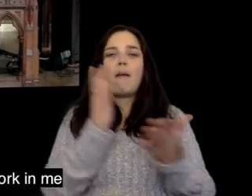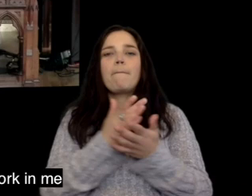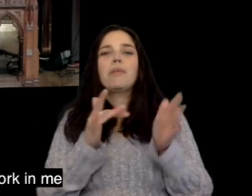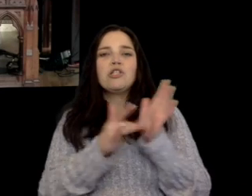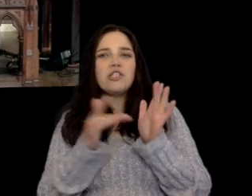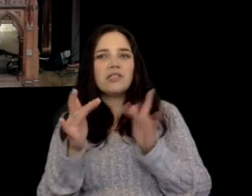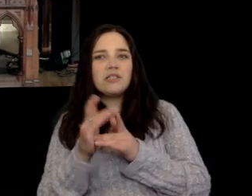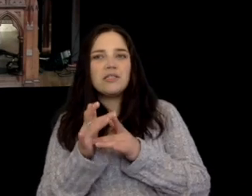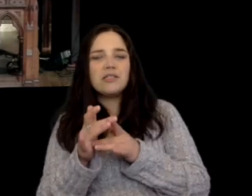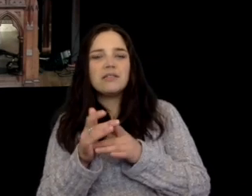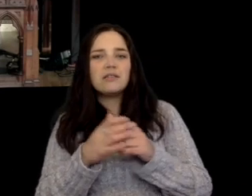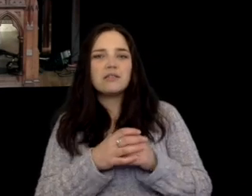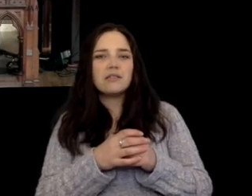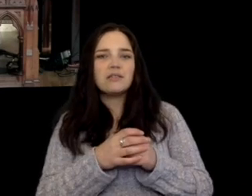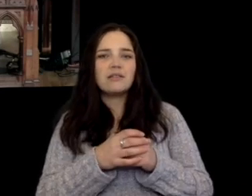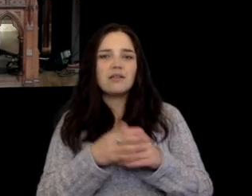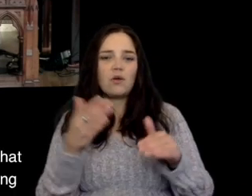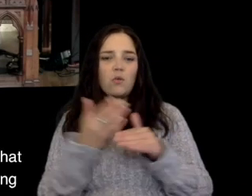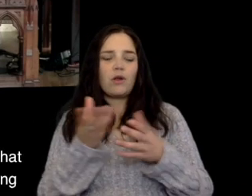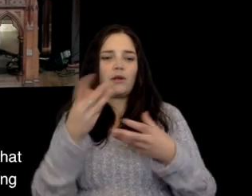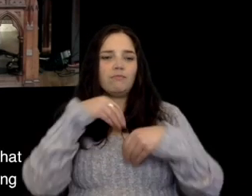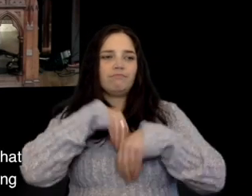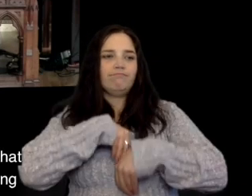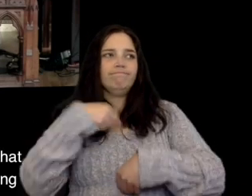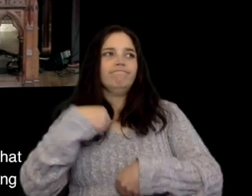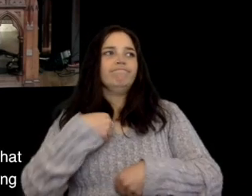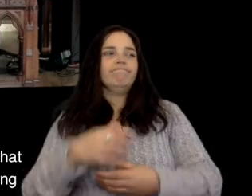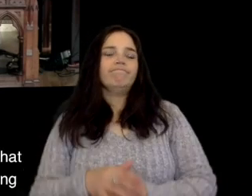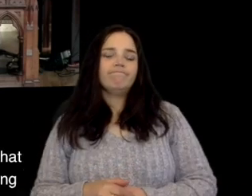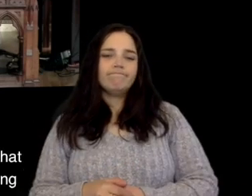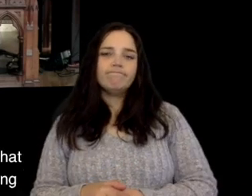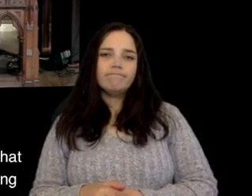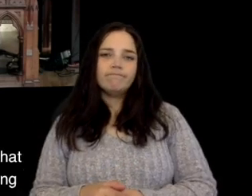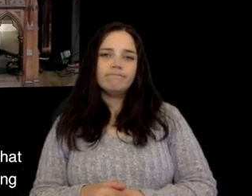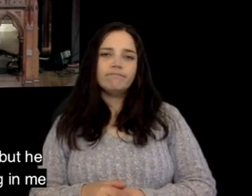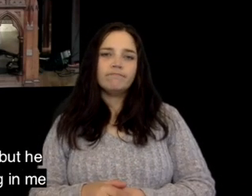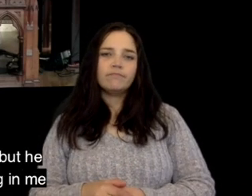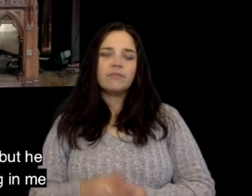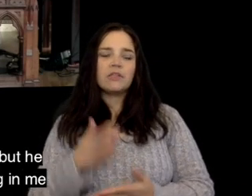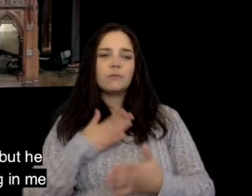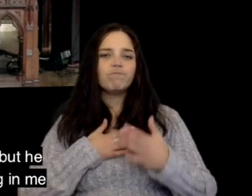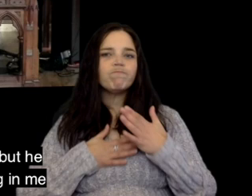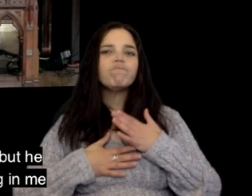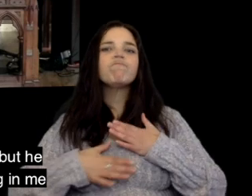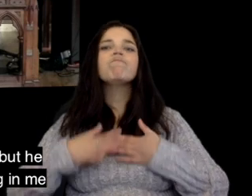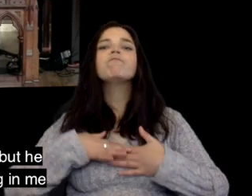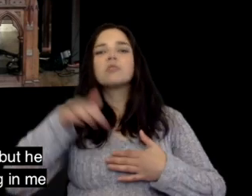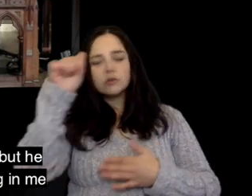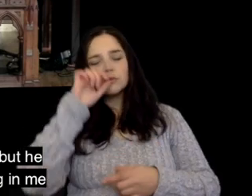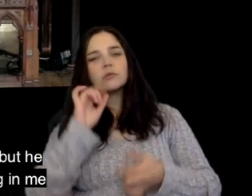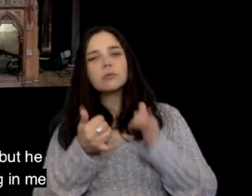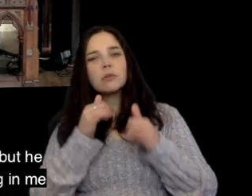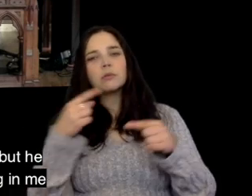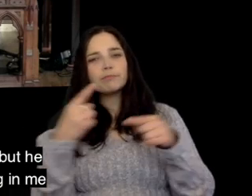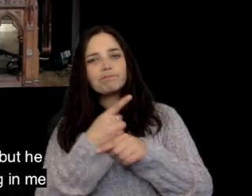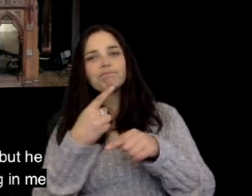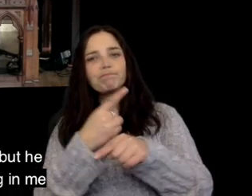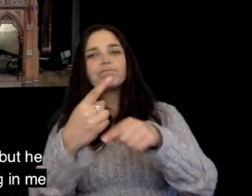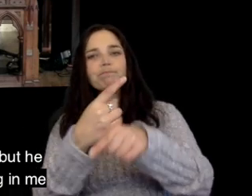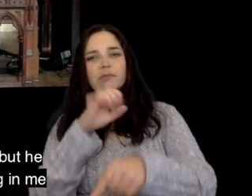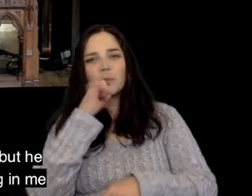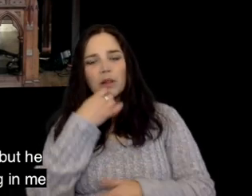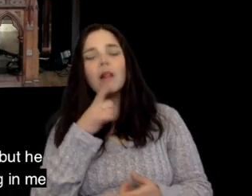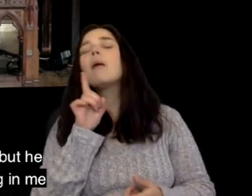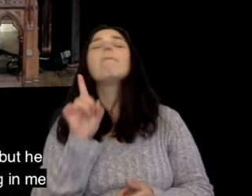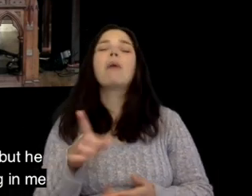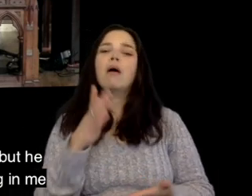it is Jesus Christ at work in me. And the humility in that, to know I get it wrong so often and